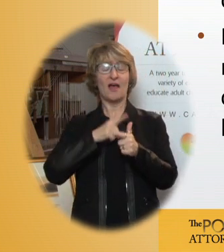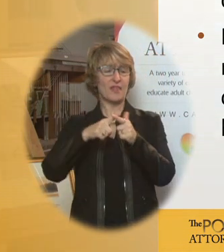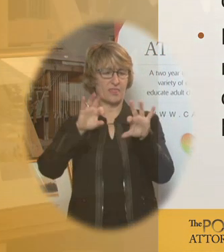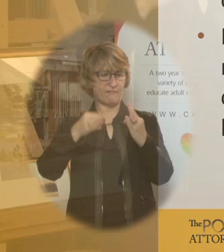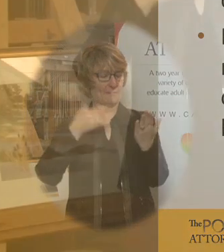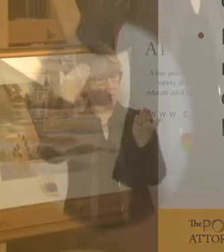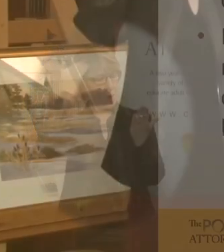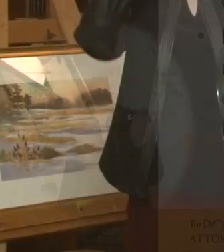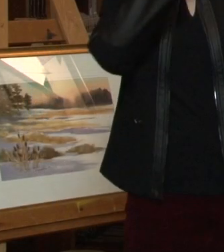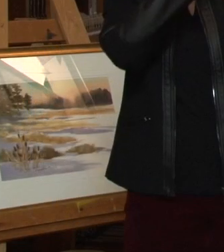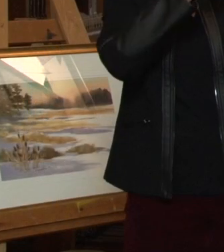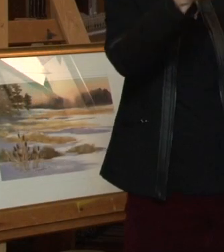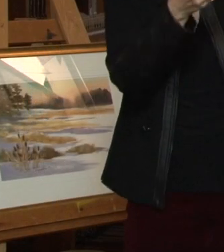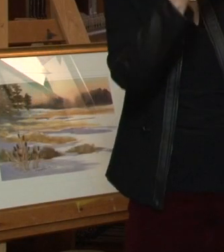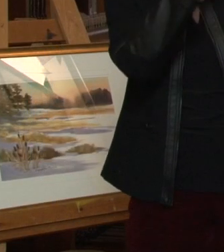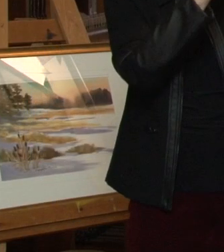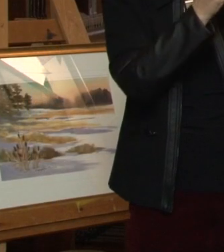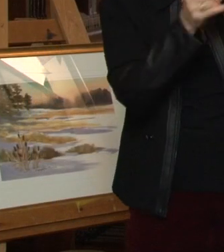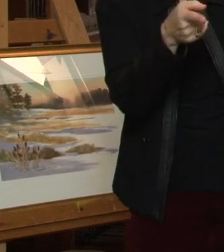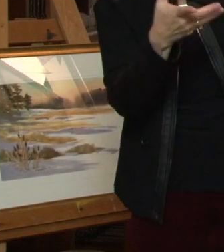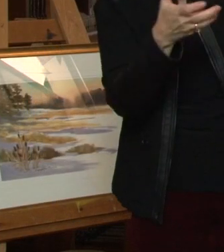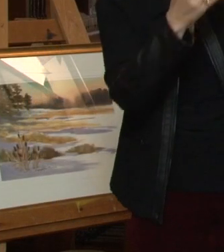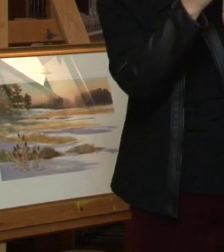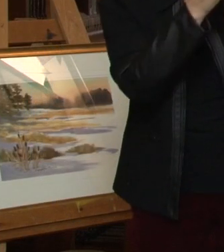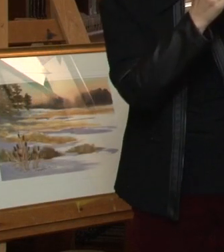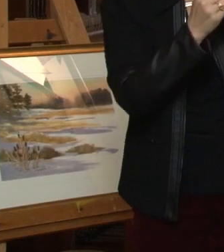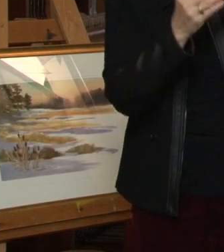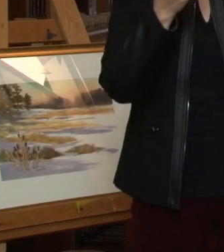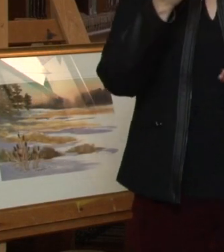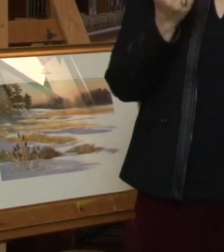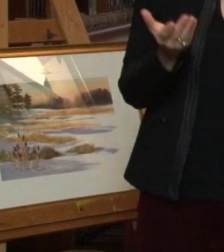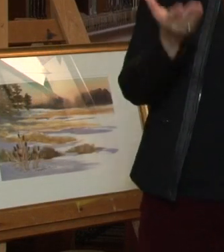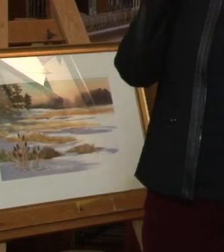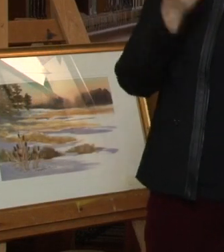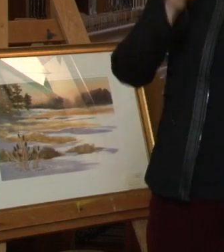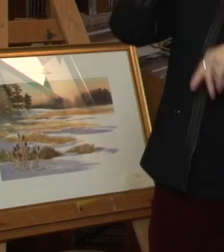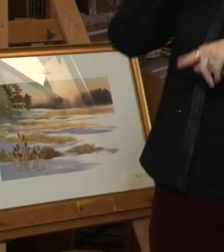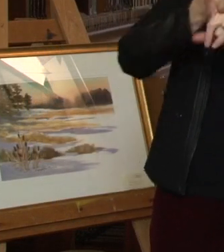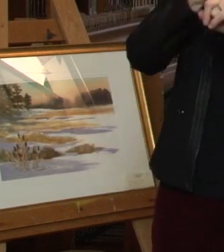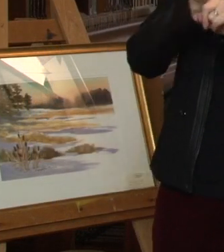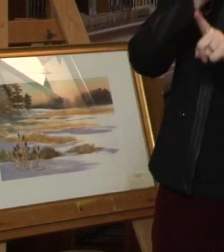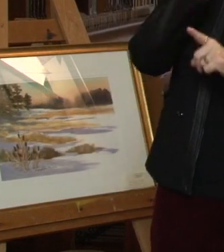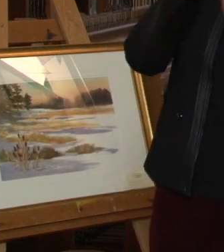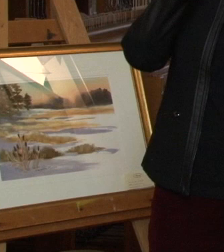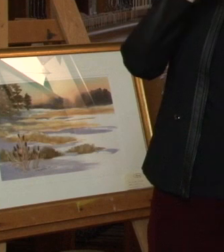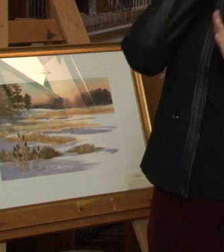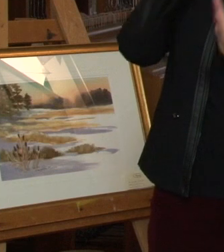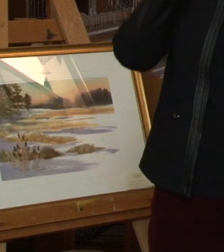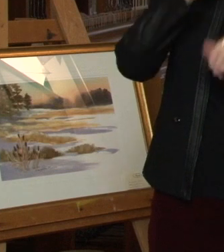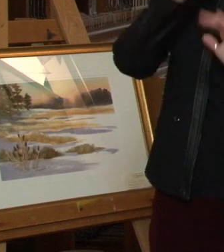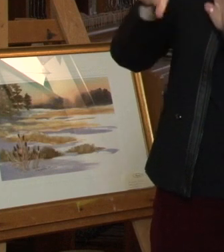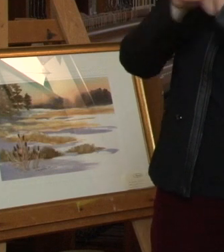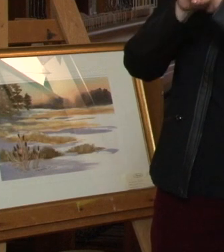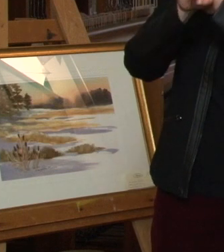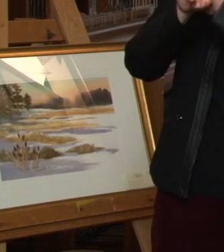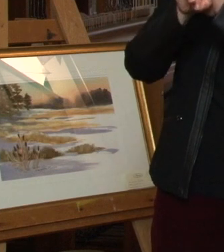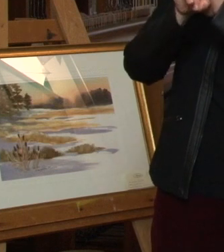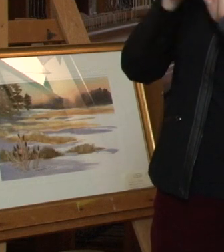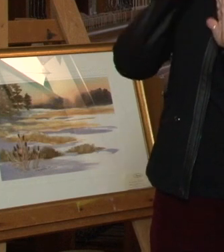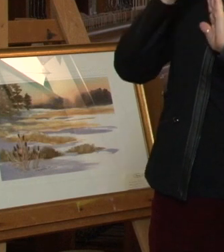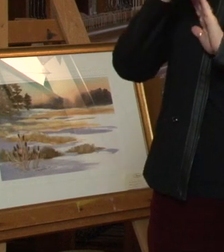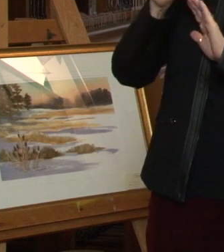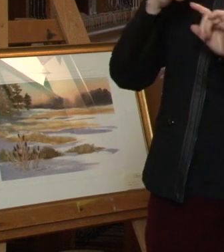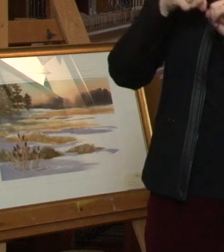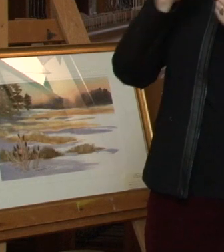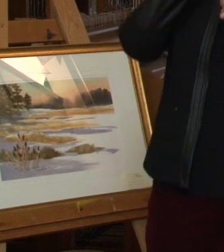have guidelines. So he would have assigned, and maybe the son wasn't the best person to be his power of attorney. But because he